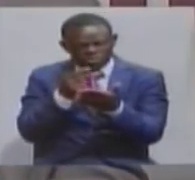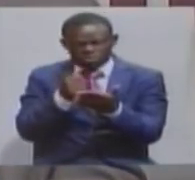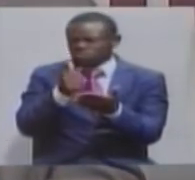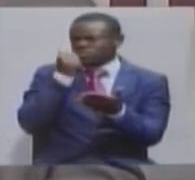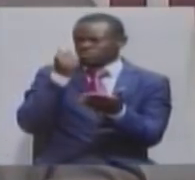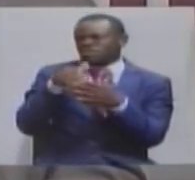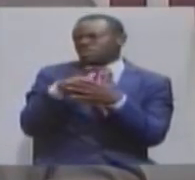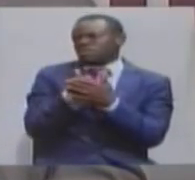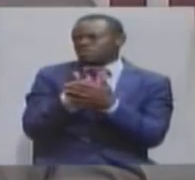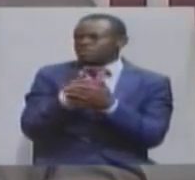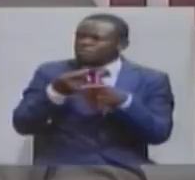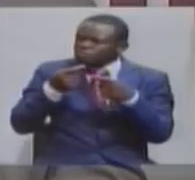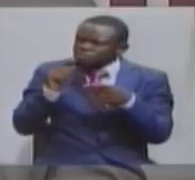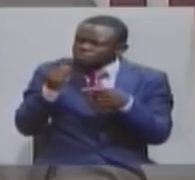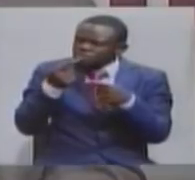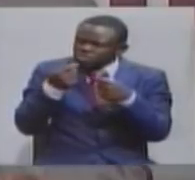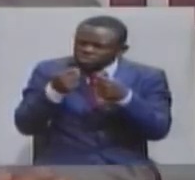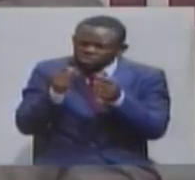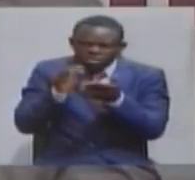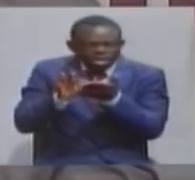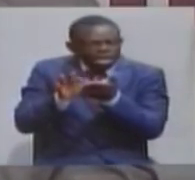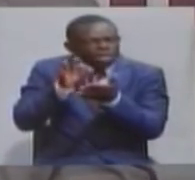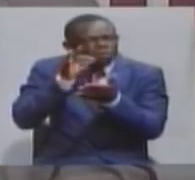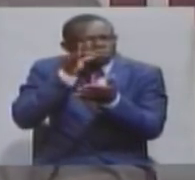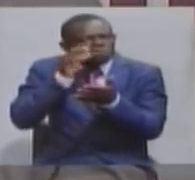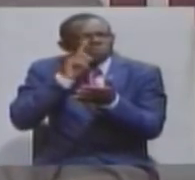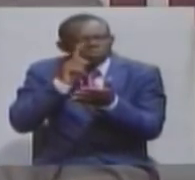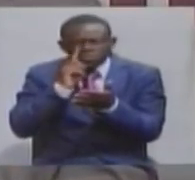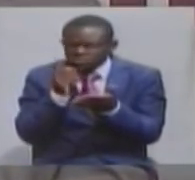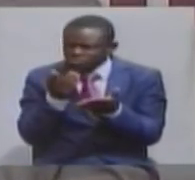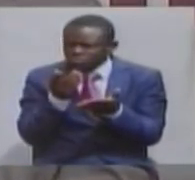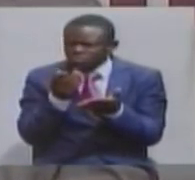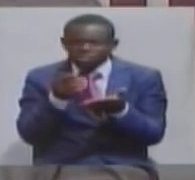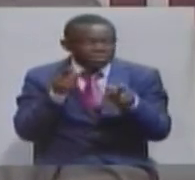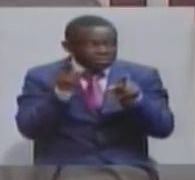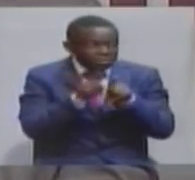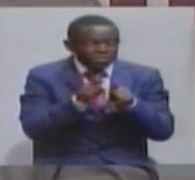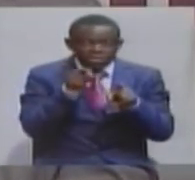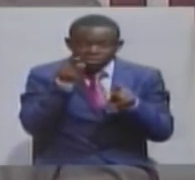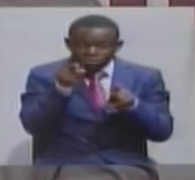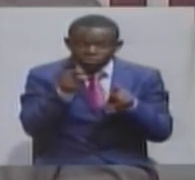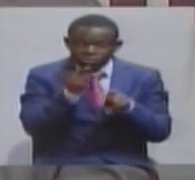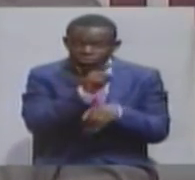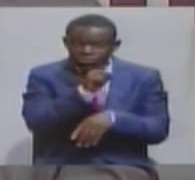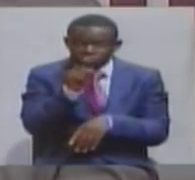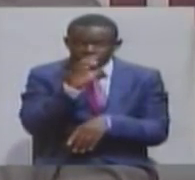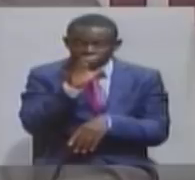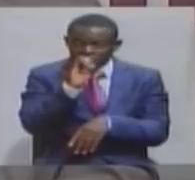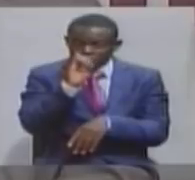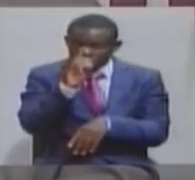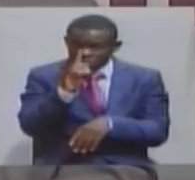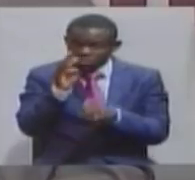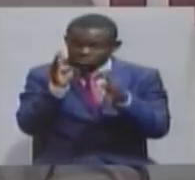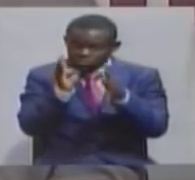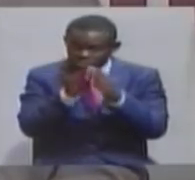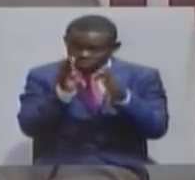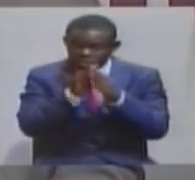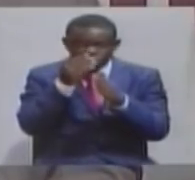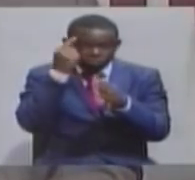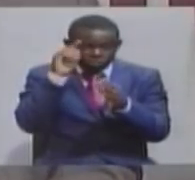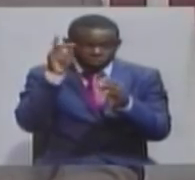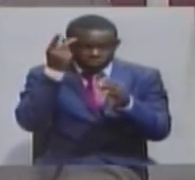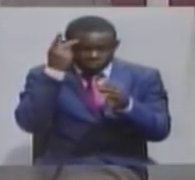they're rejecting it and insisting that this meeting must be facilitated by a foreigner. So